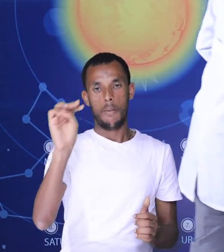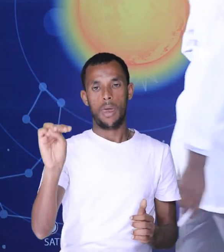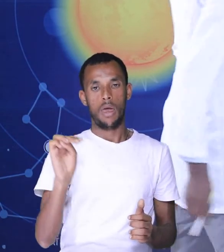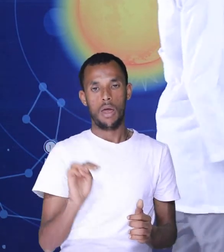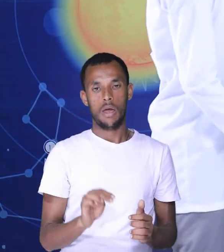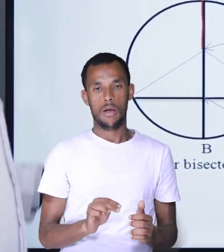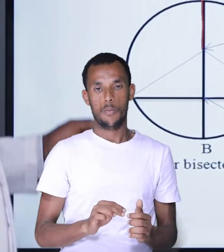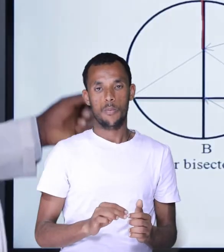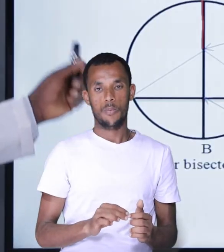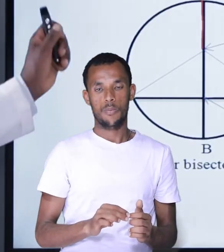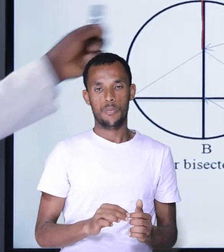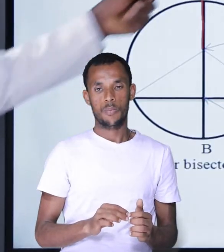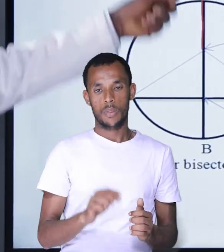centimeter.